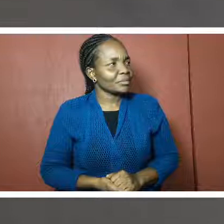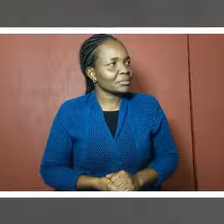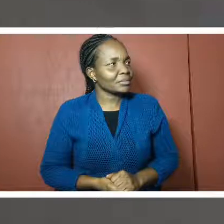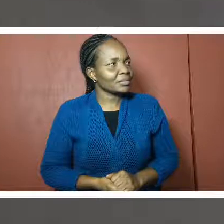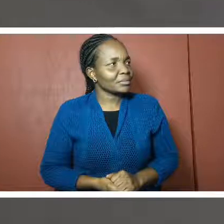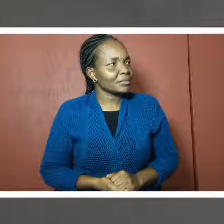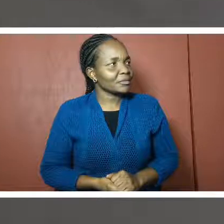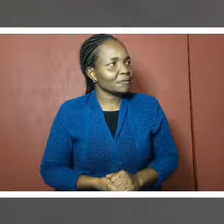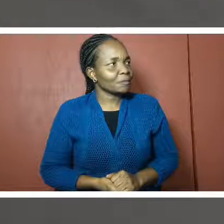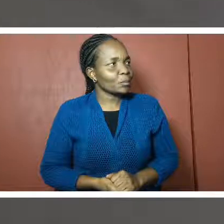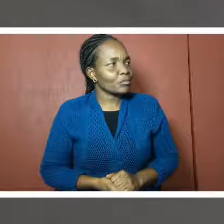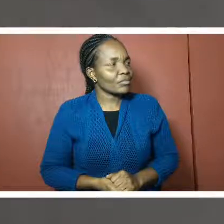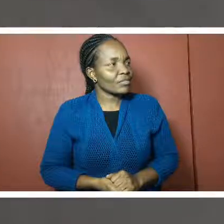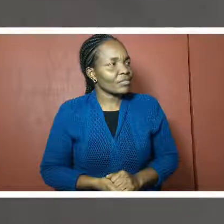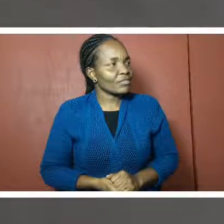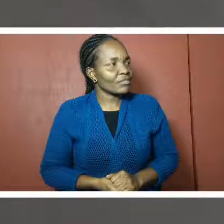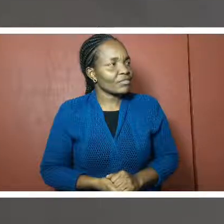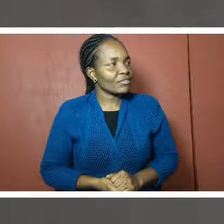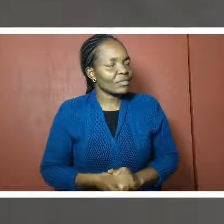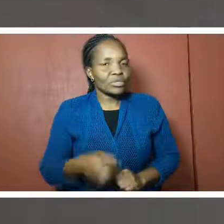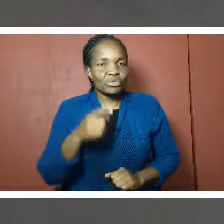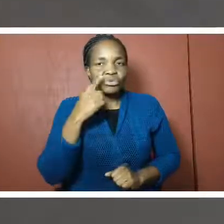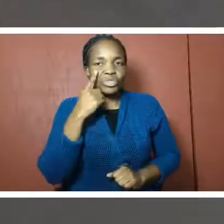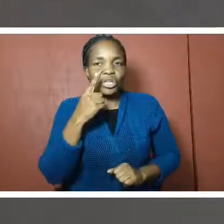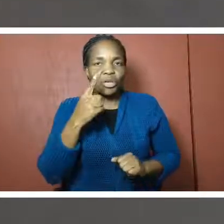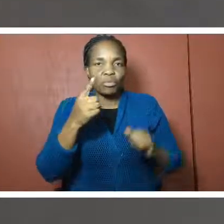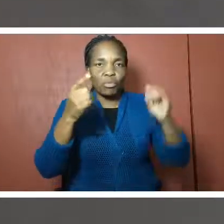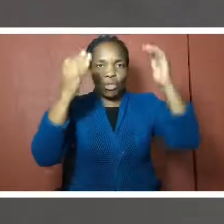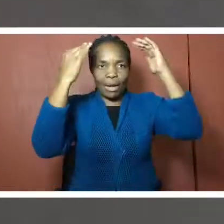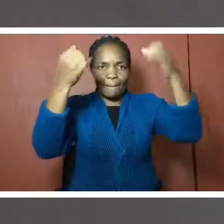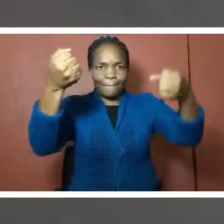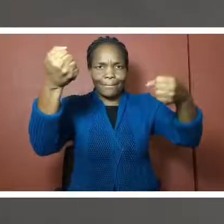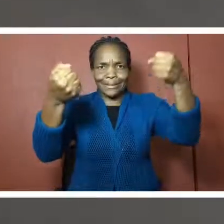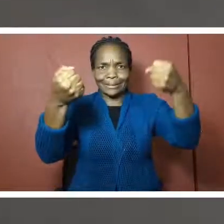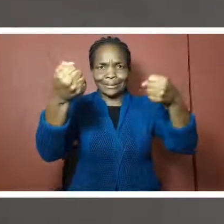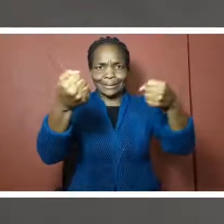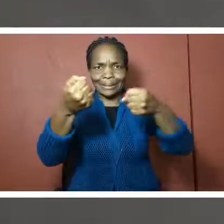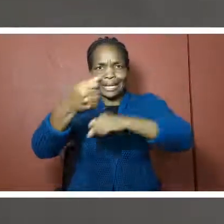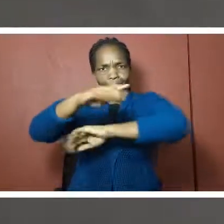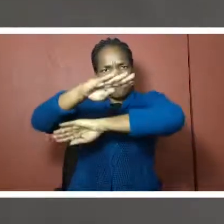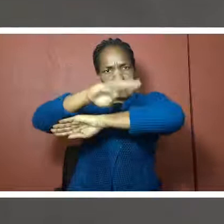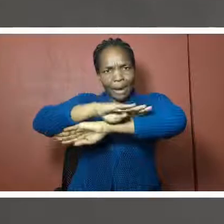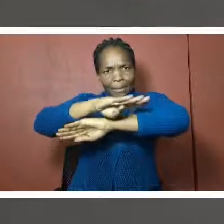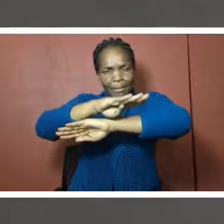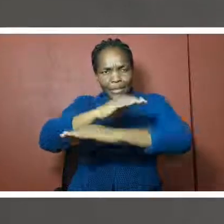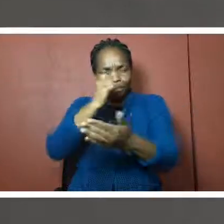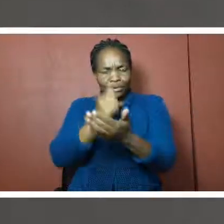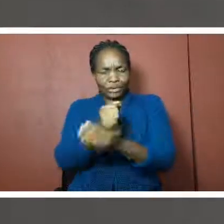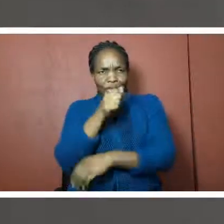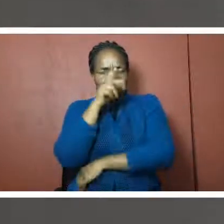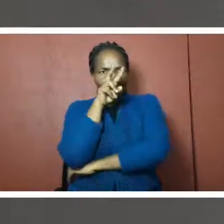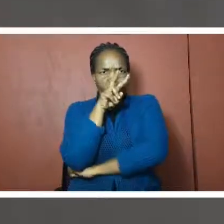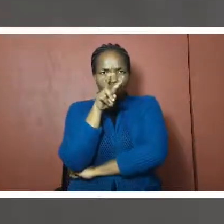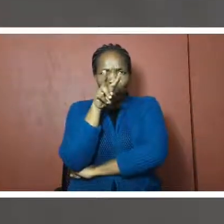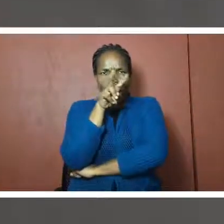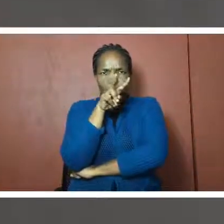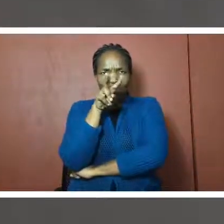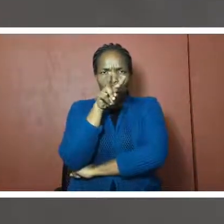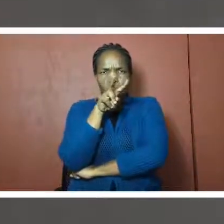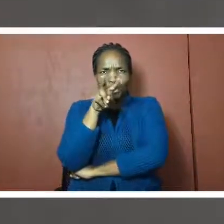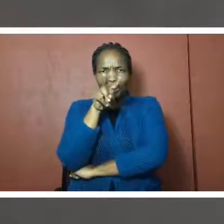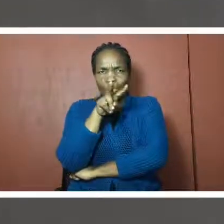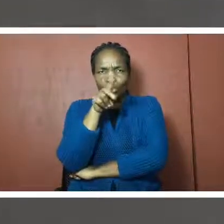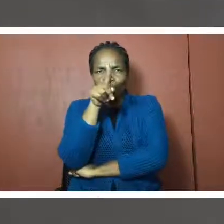word you mentioned, but you talked about you watching videos or should I say tutorials or no, not